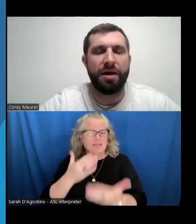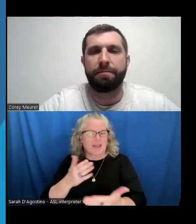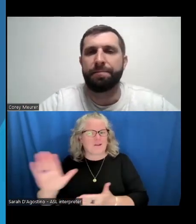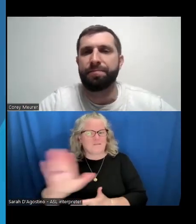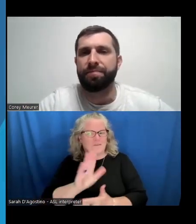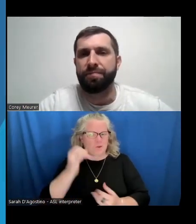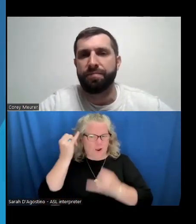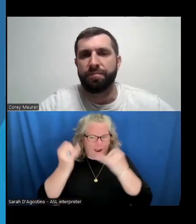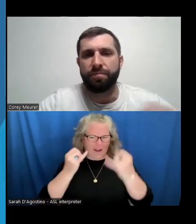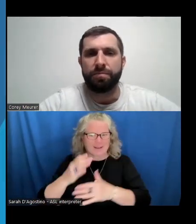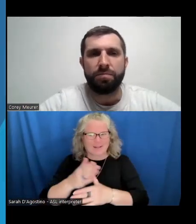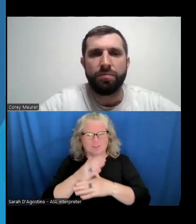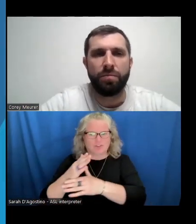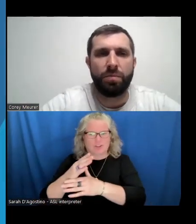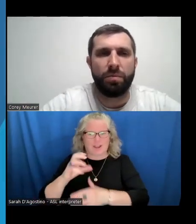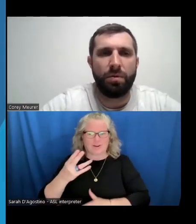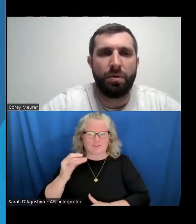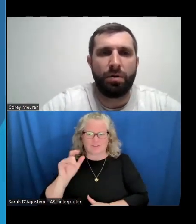appreciate it, Anna.